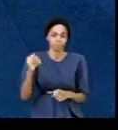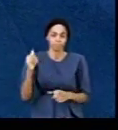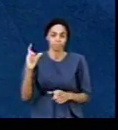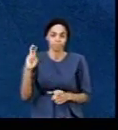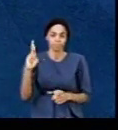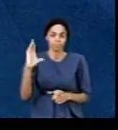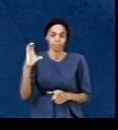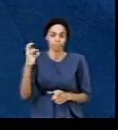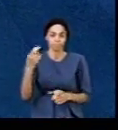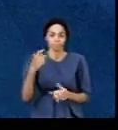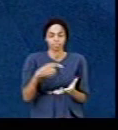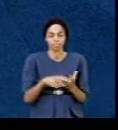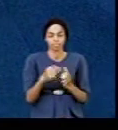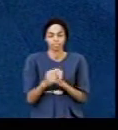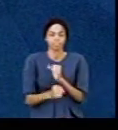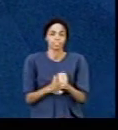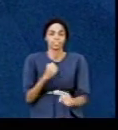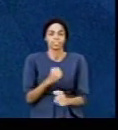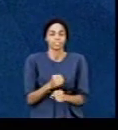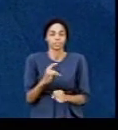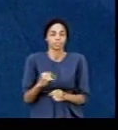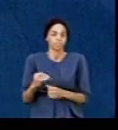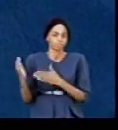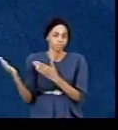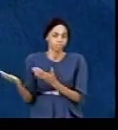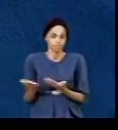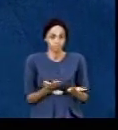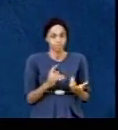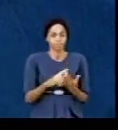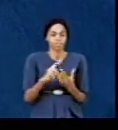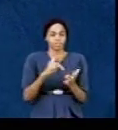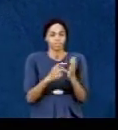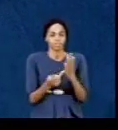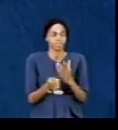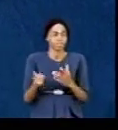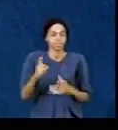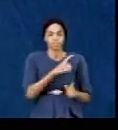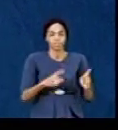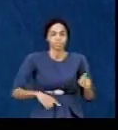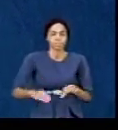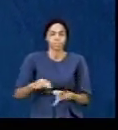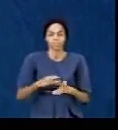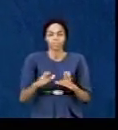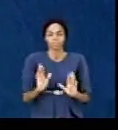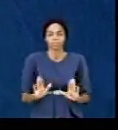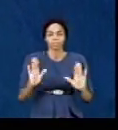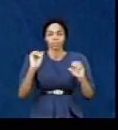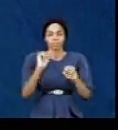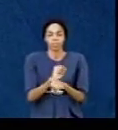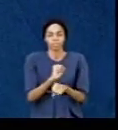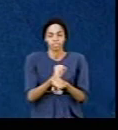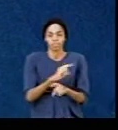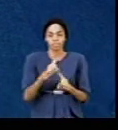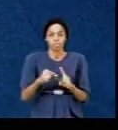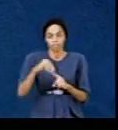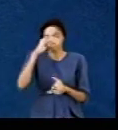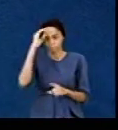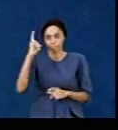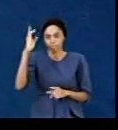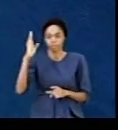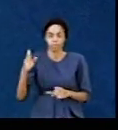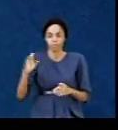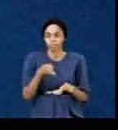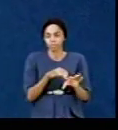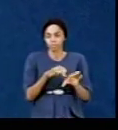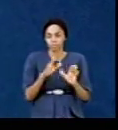Crusade. She was actually back to the crusade, and the Lord did the miracle. When the man of God, her father, and the Lord prayed, the Lord raised her